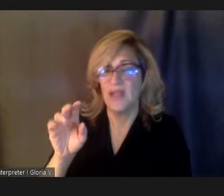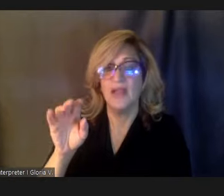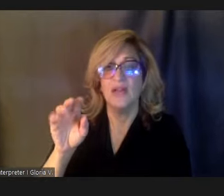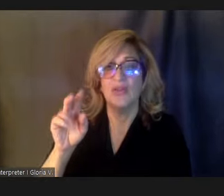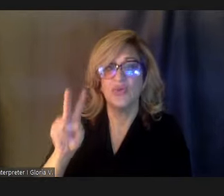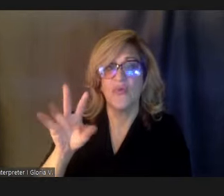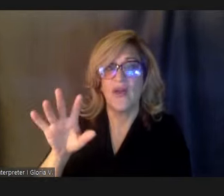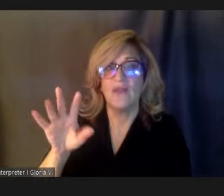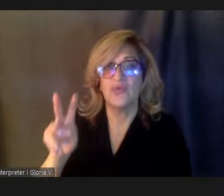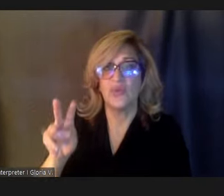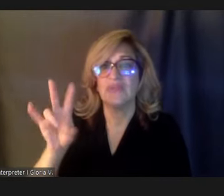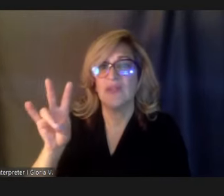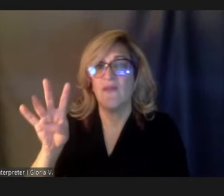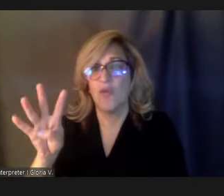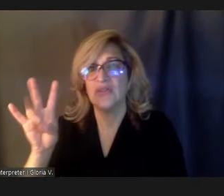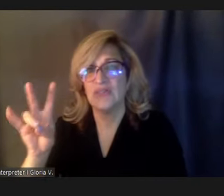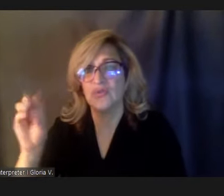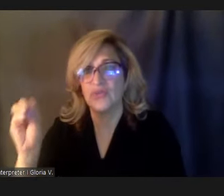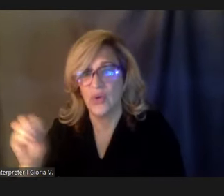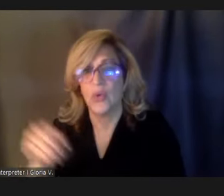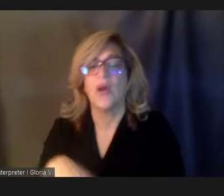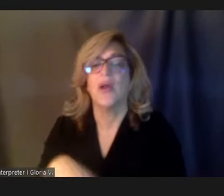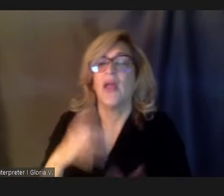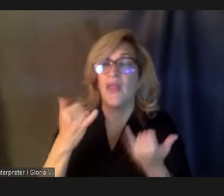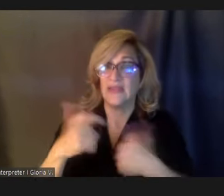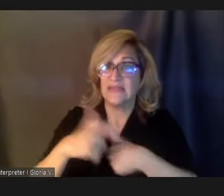646-252-7440. The time is currently